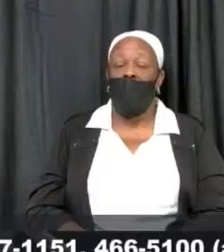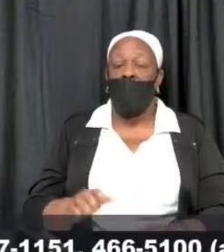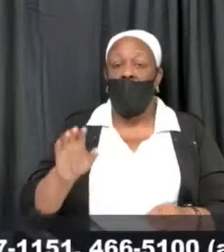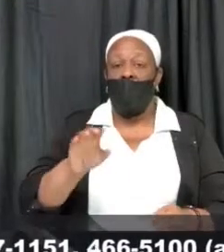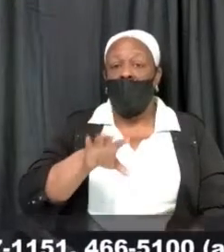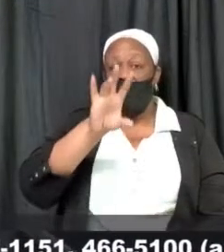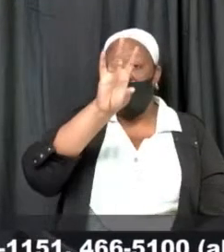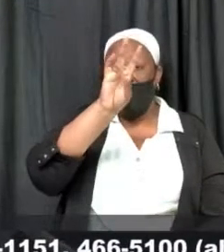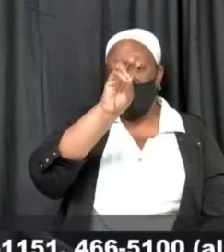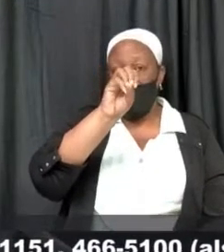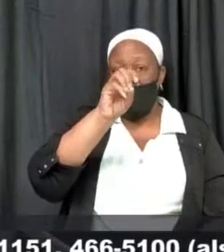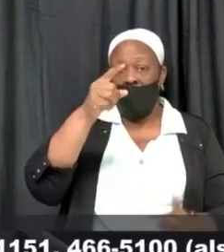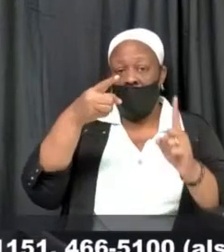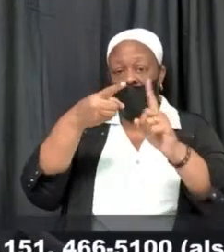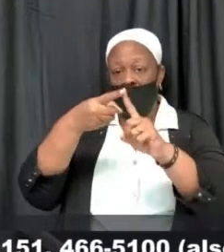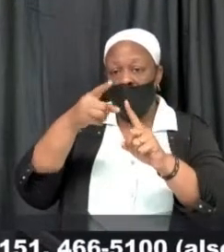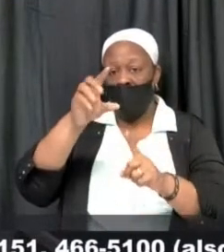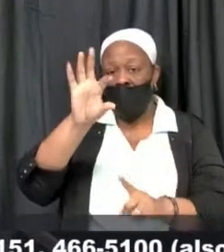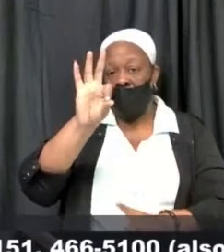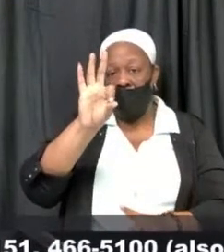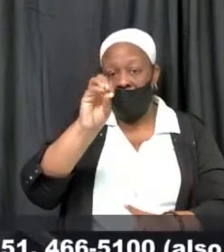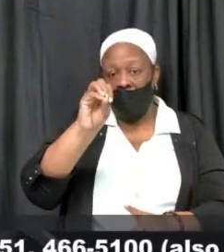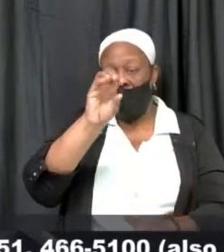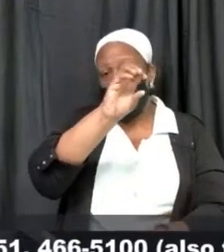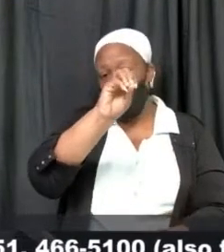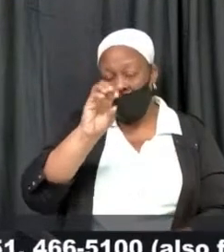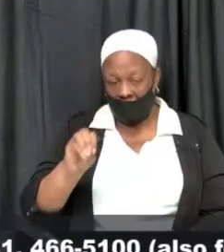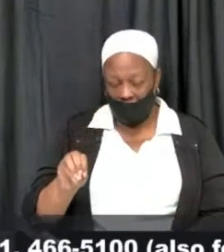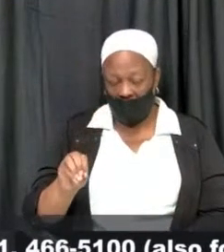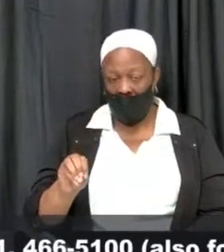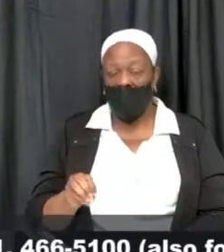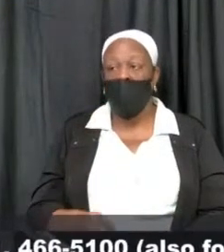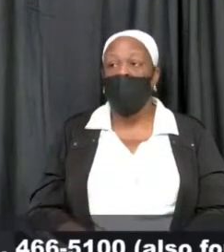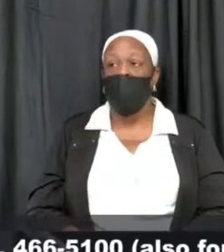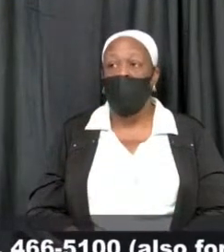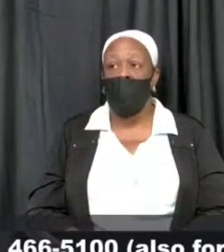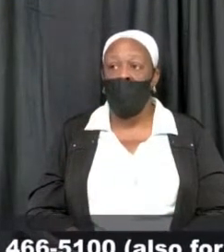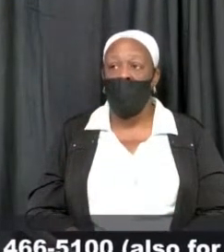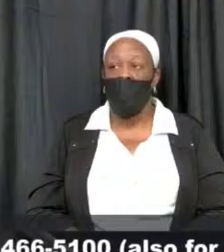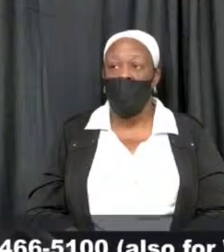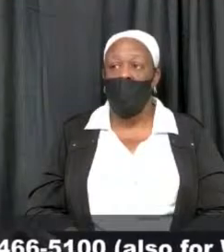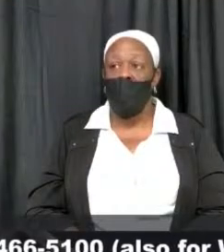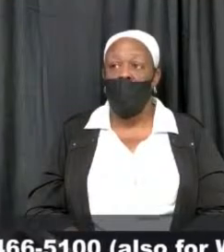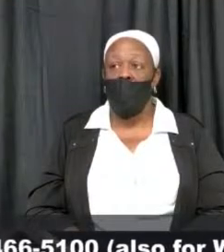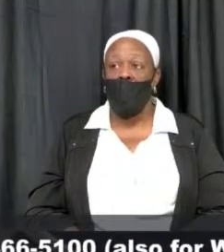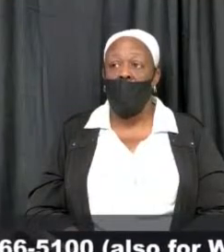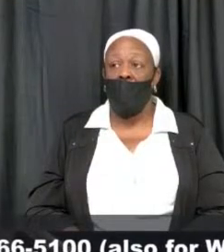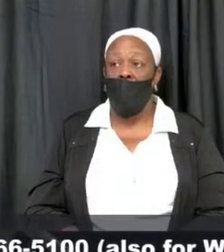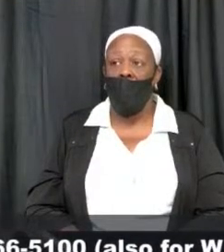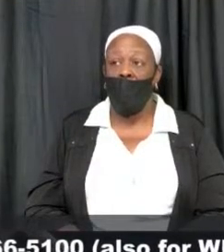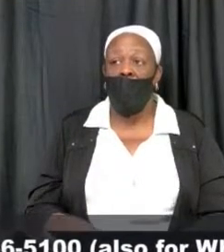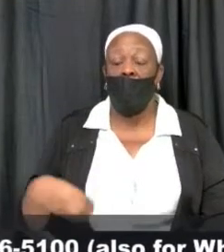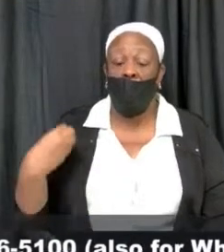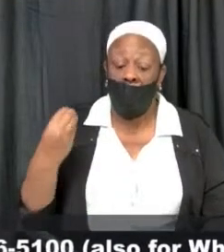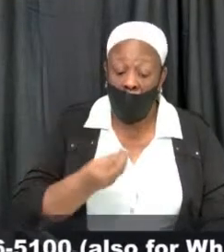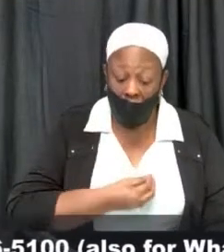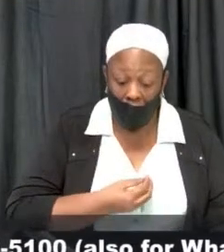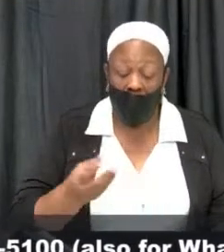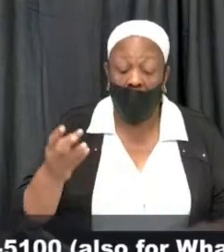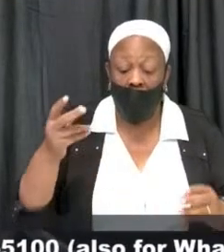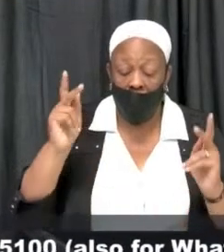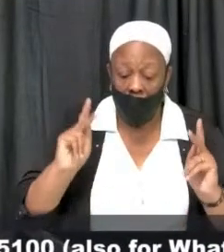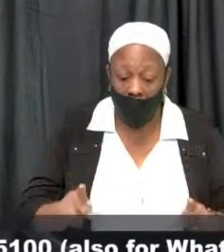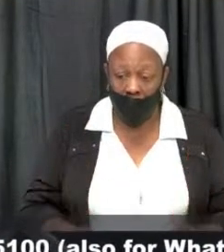to 90% based on the calculations done using the R value. Now, of our